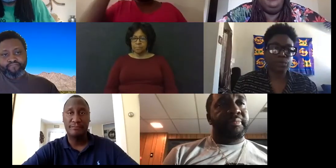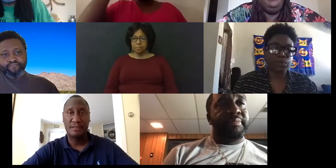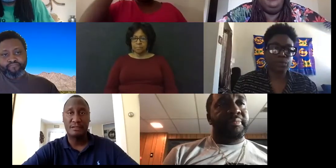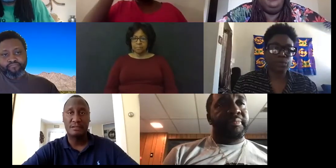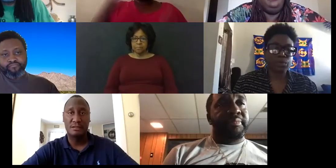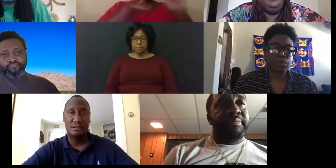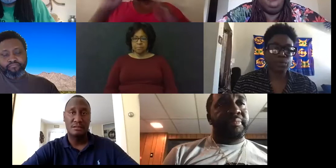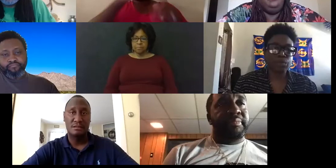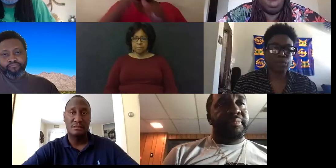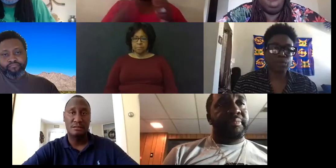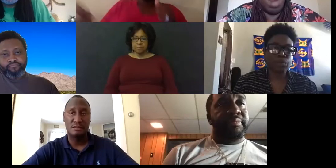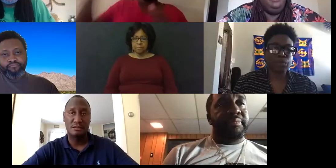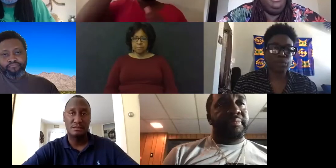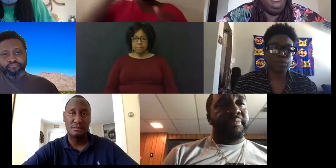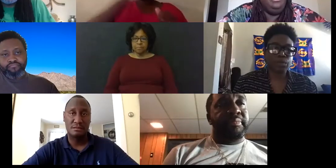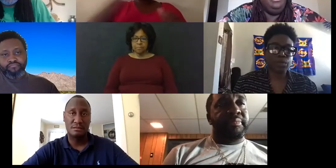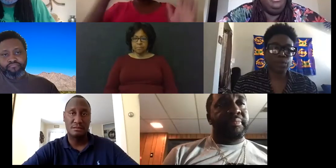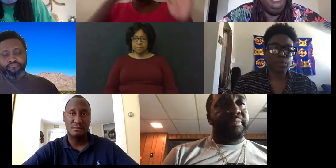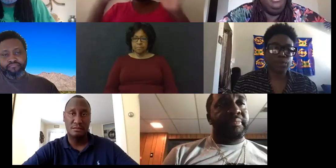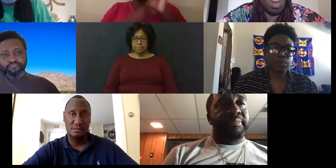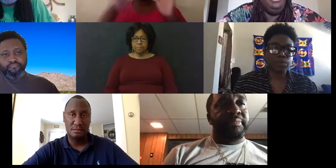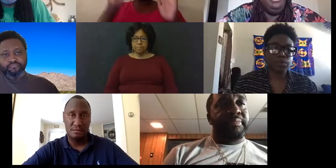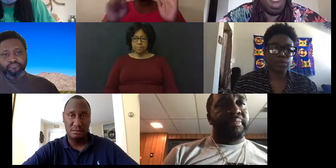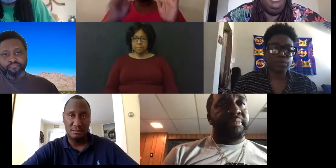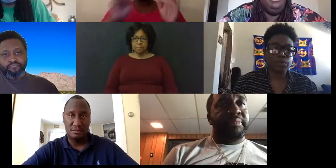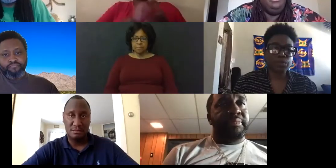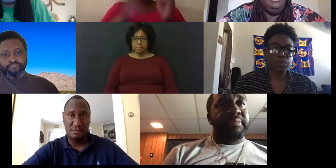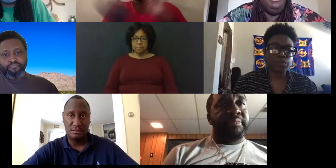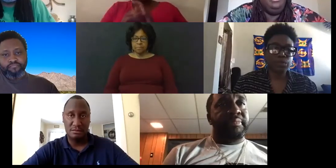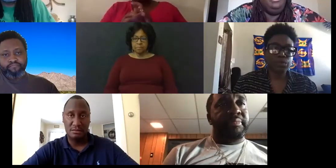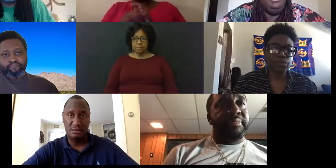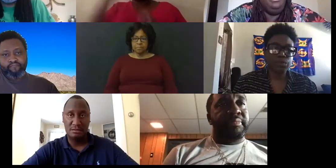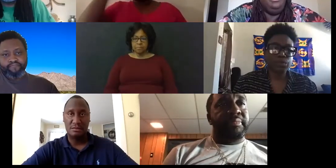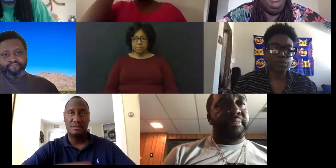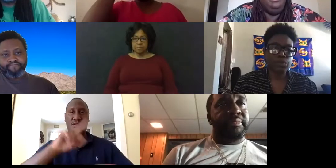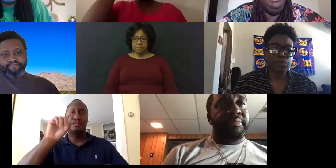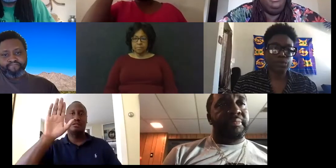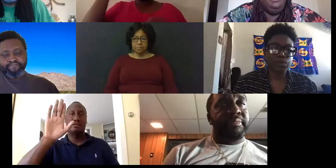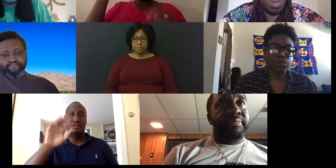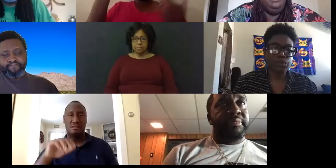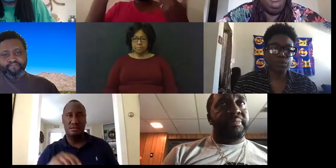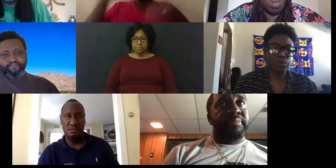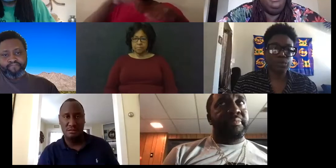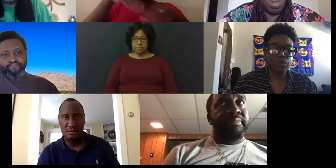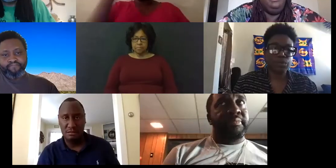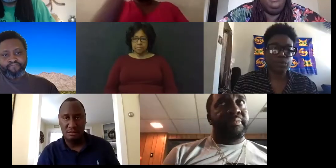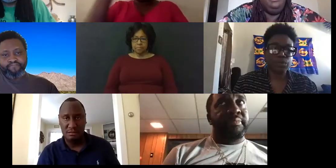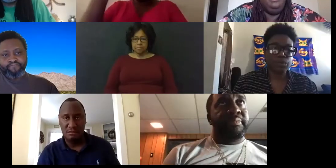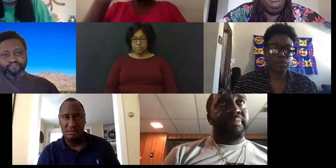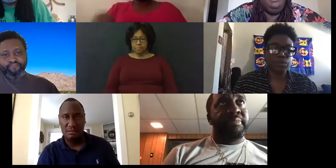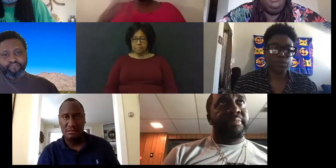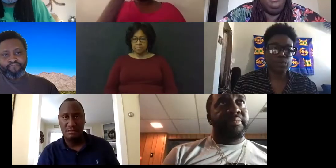everybody really recognize that they needed to do change? Do you think it was the protest, the rioting, or it was the